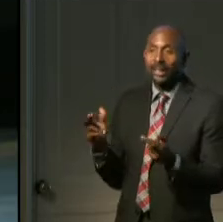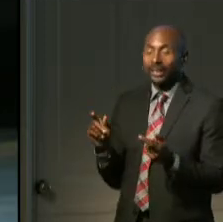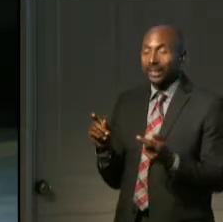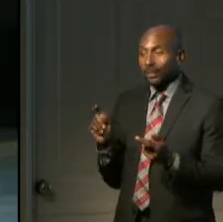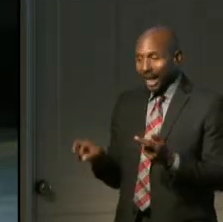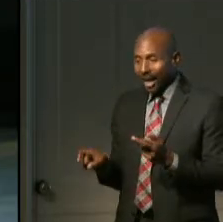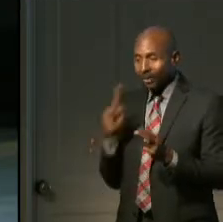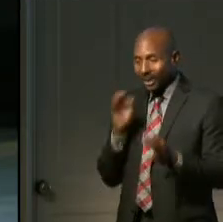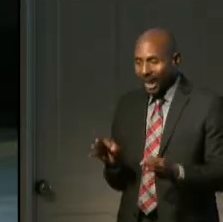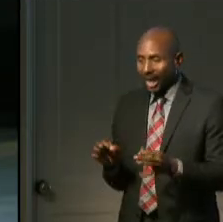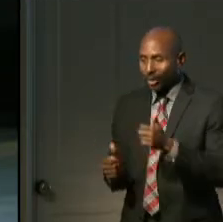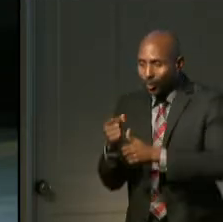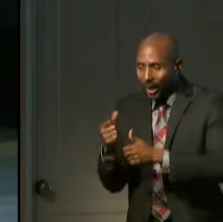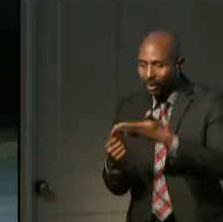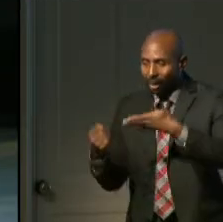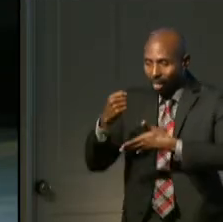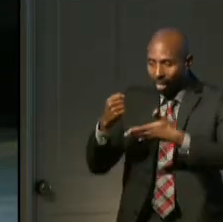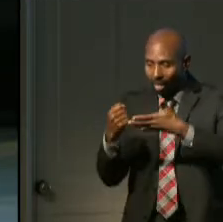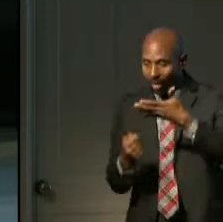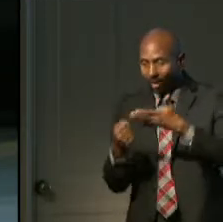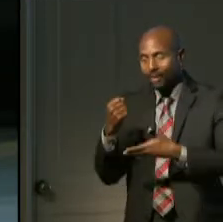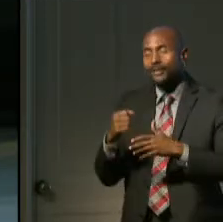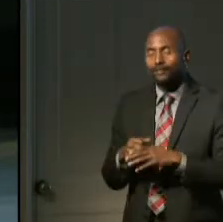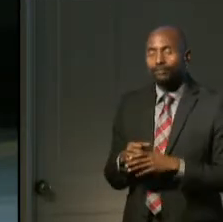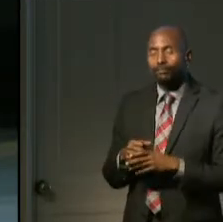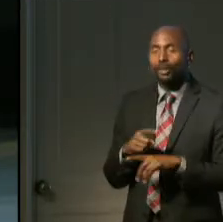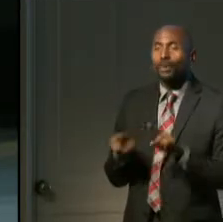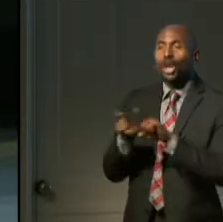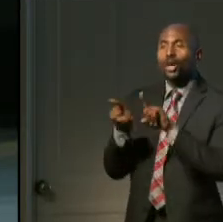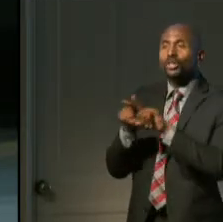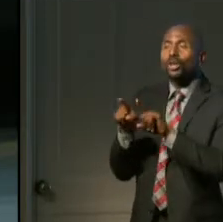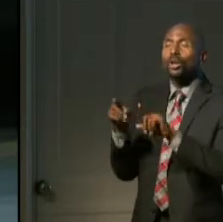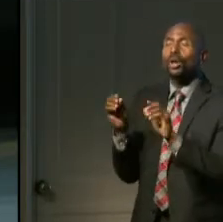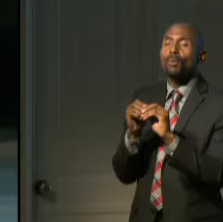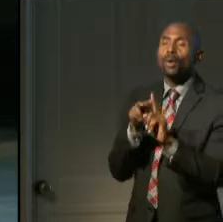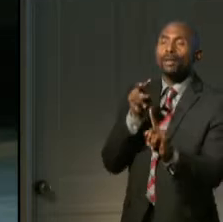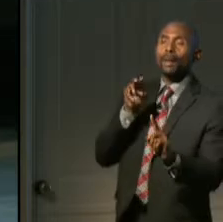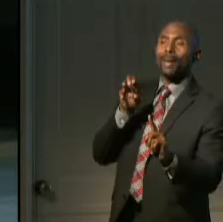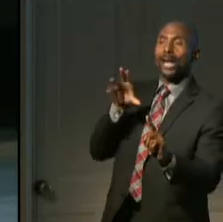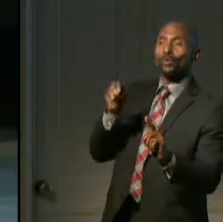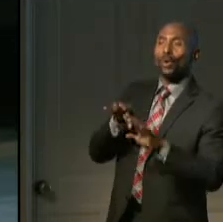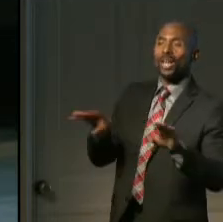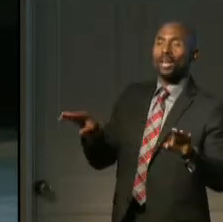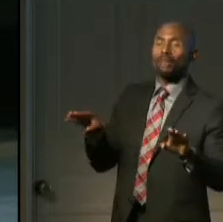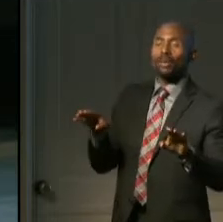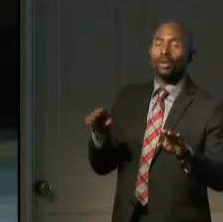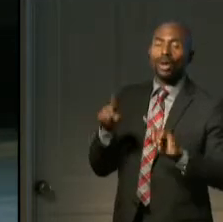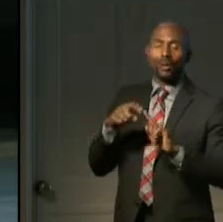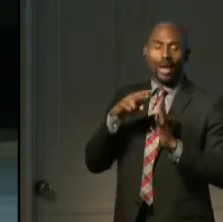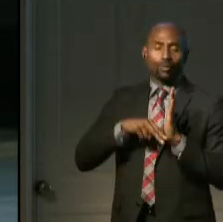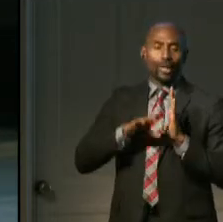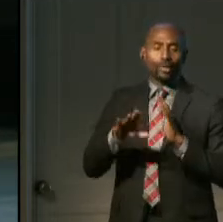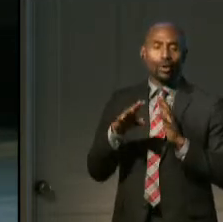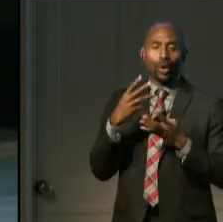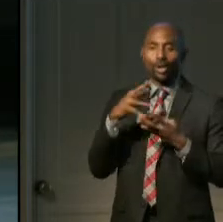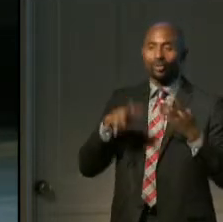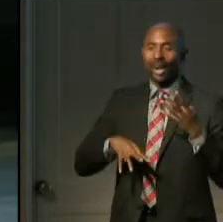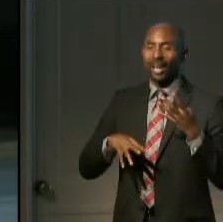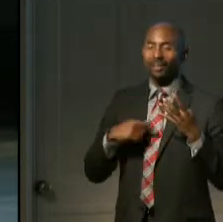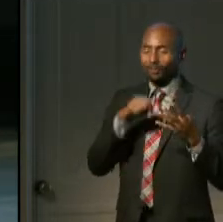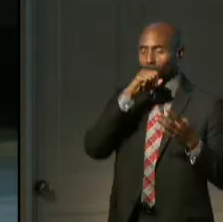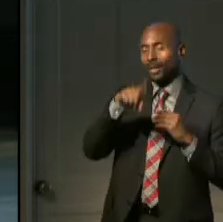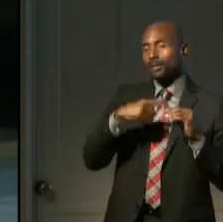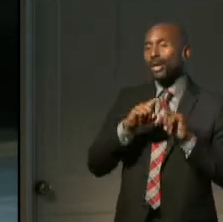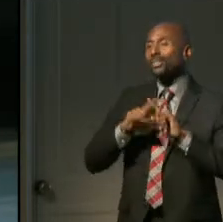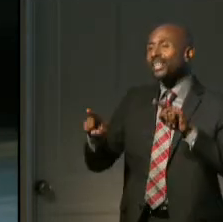at a higher level, it struck me looking at your graph, Xander, which I loved, about sort of all the different time scales that